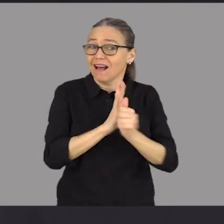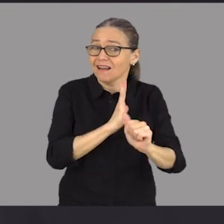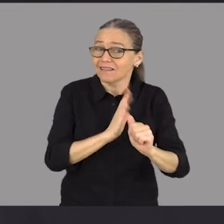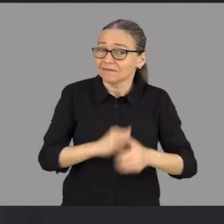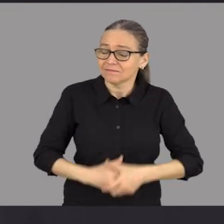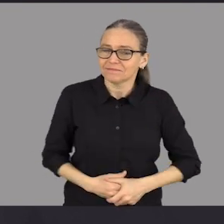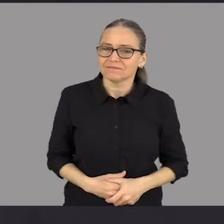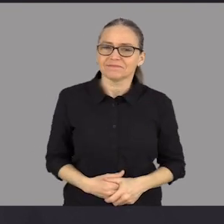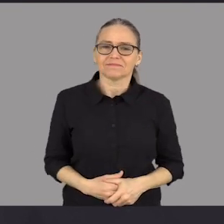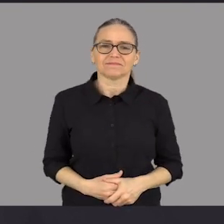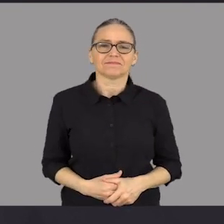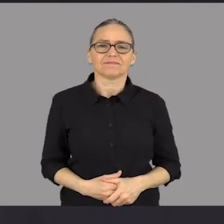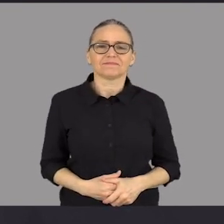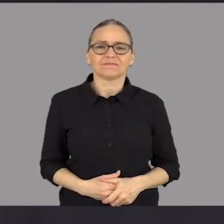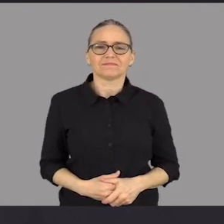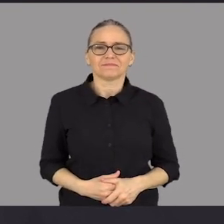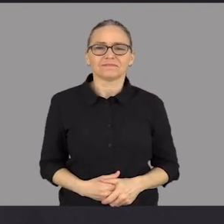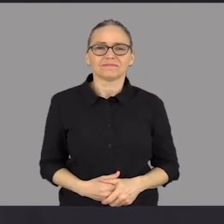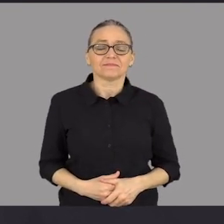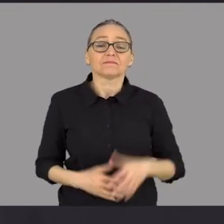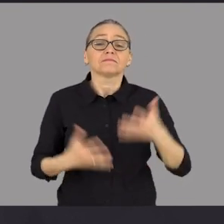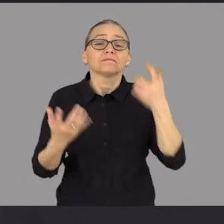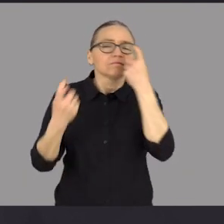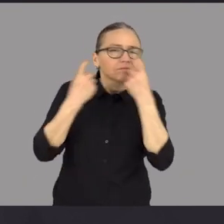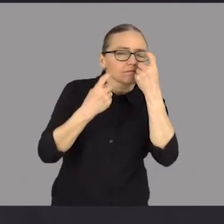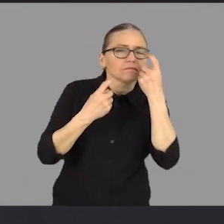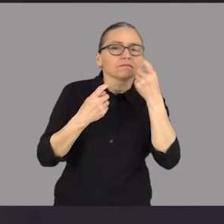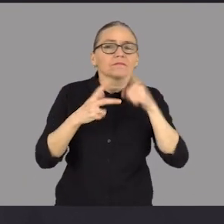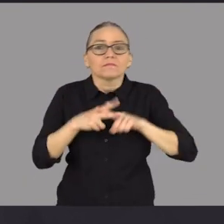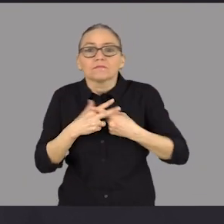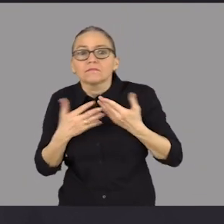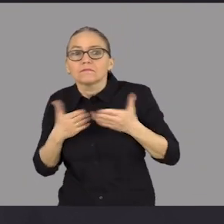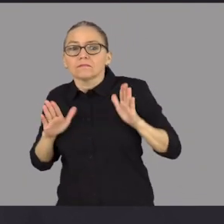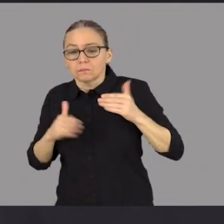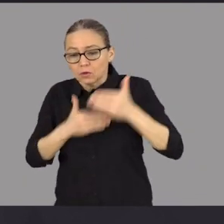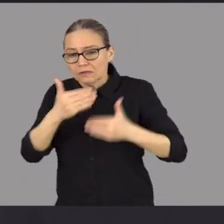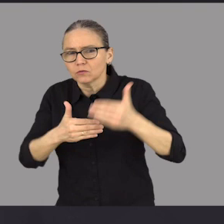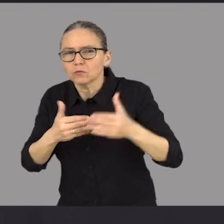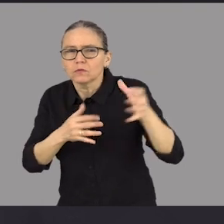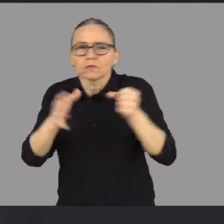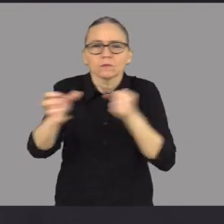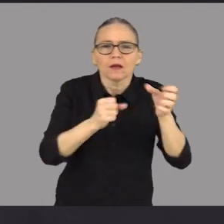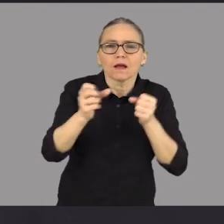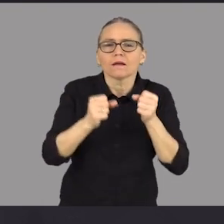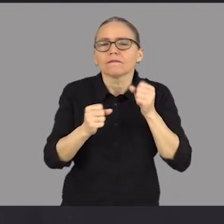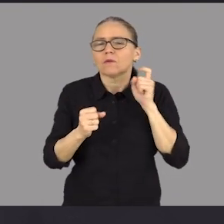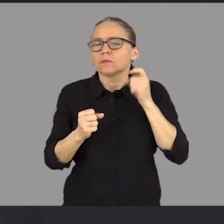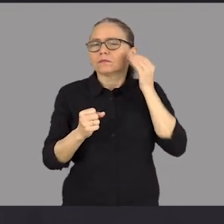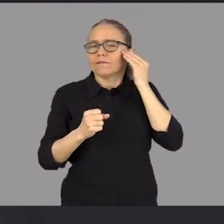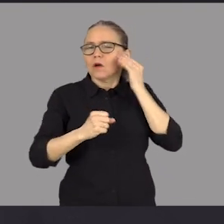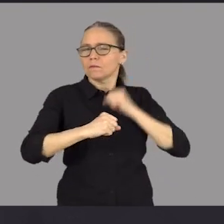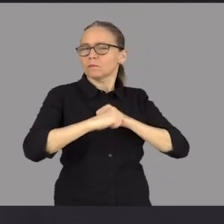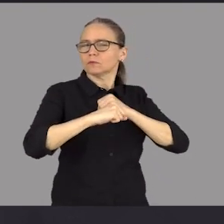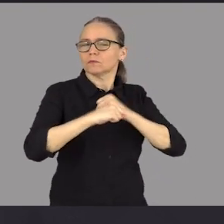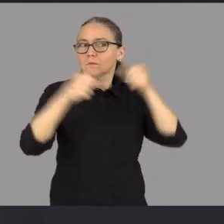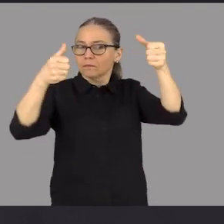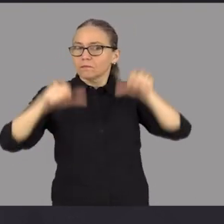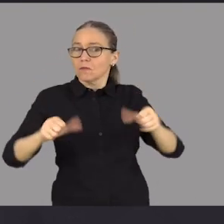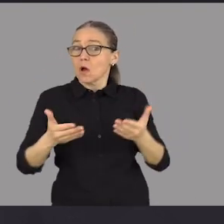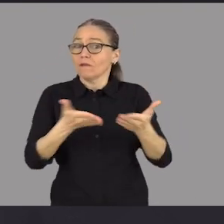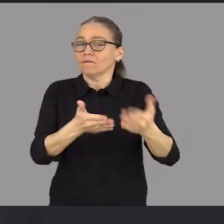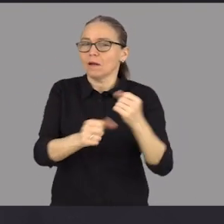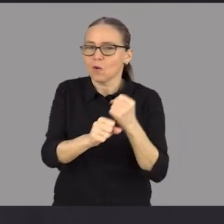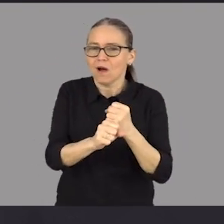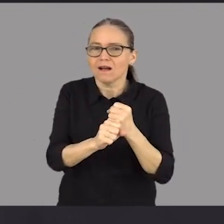To attract more talent, we need to start by exploring how we attract talent. Let's consider the starting point of the